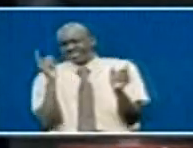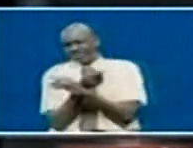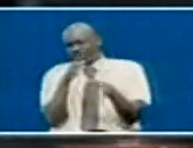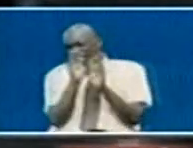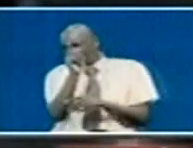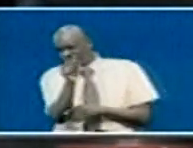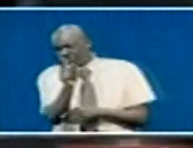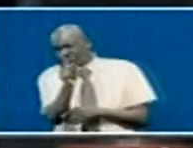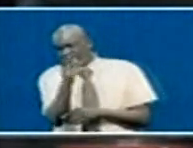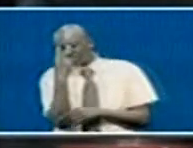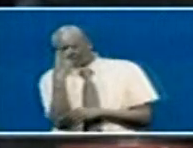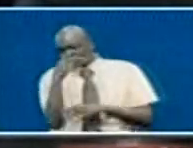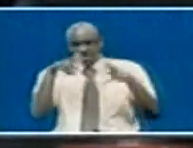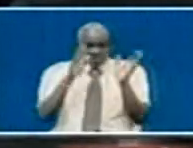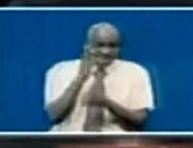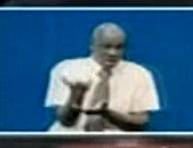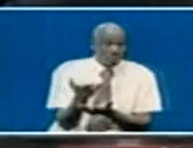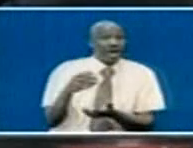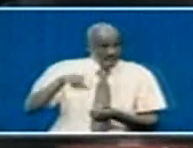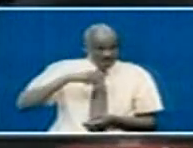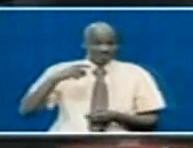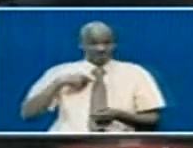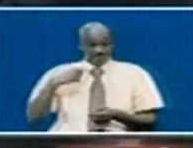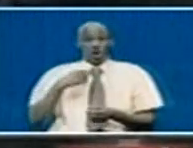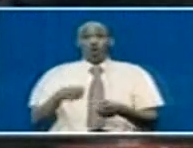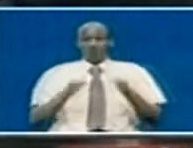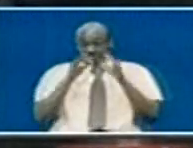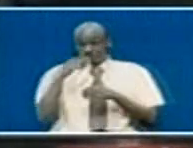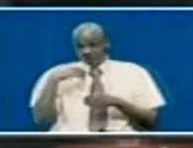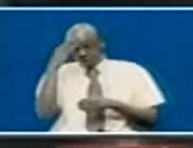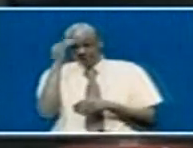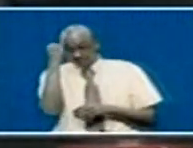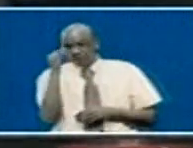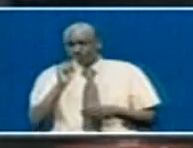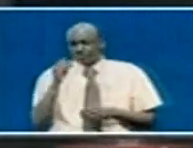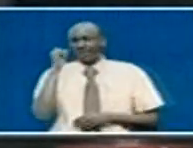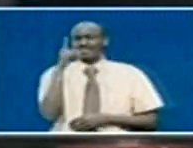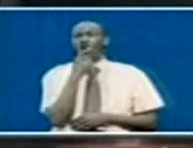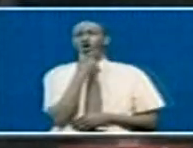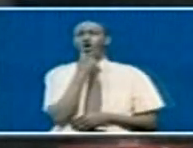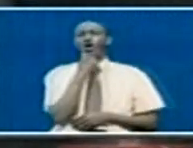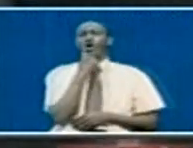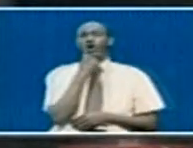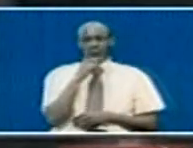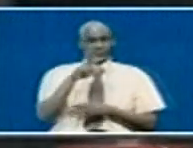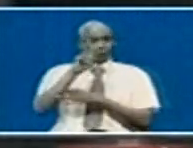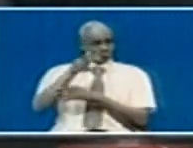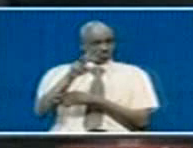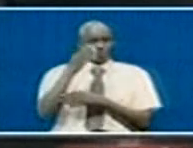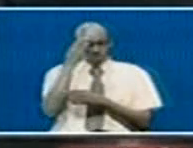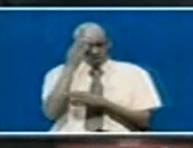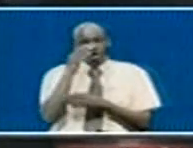manner. And we, as specialist intelligence officers, will be able to understand, study, and